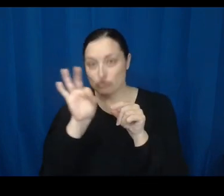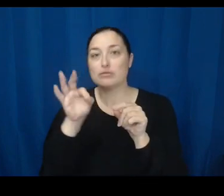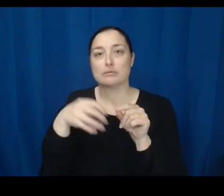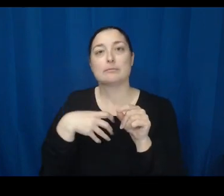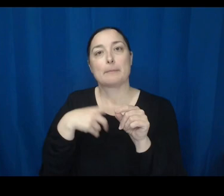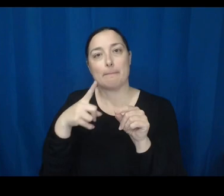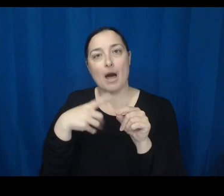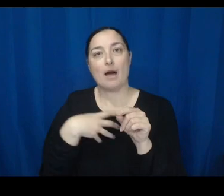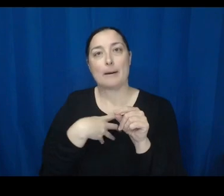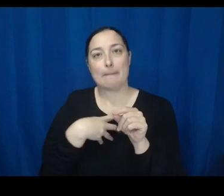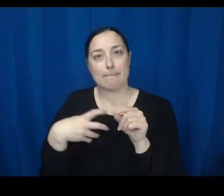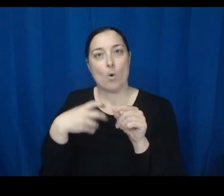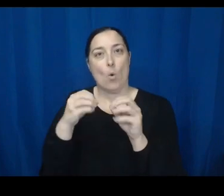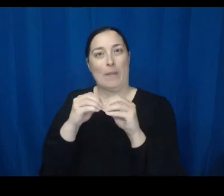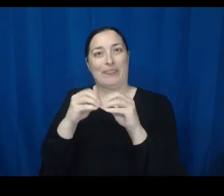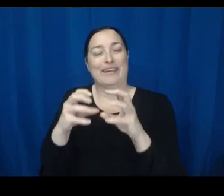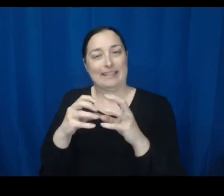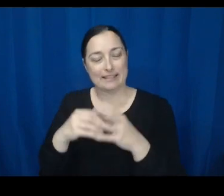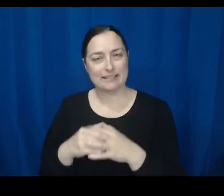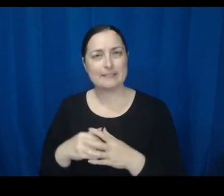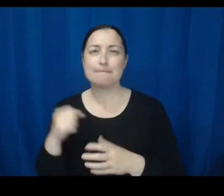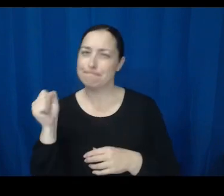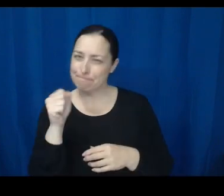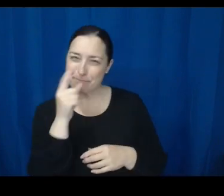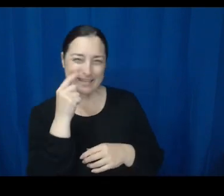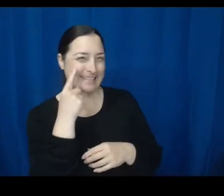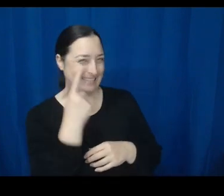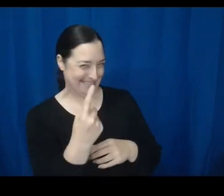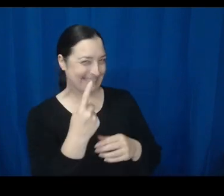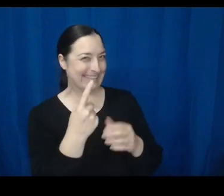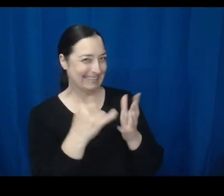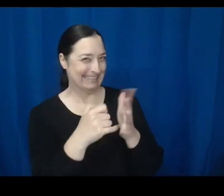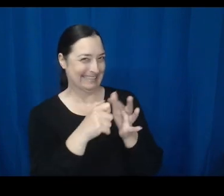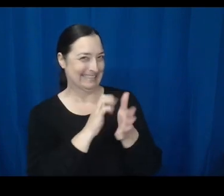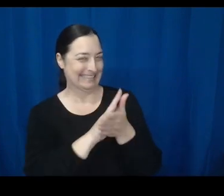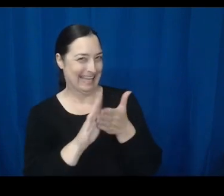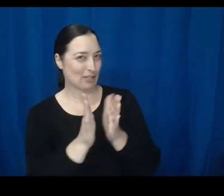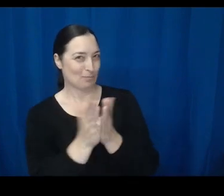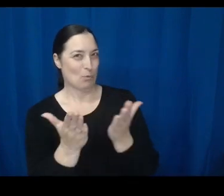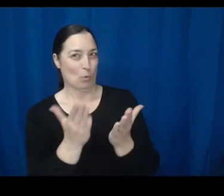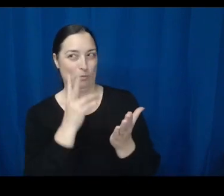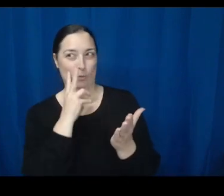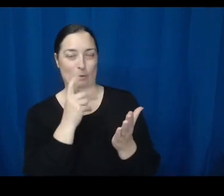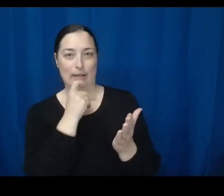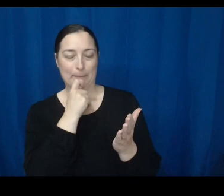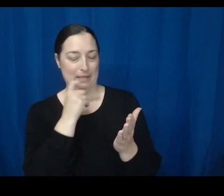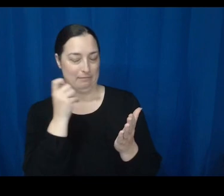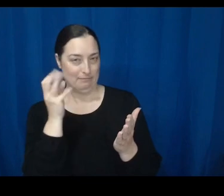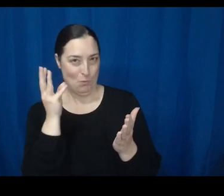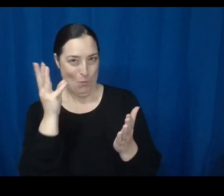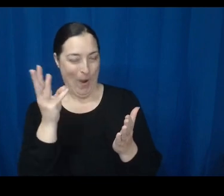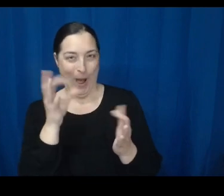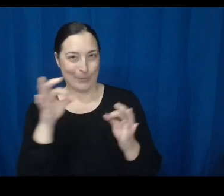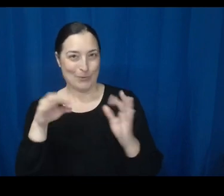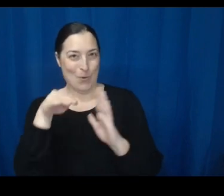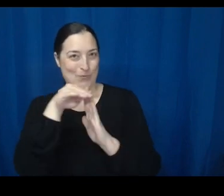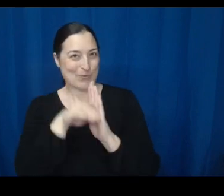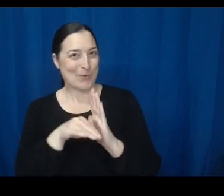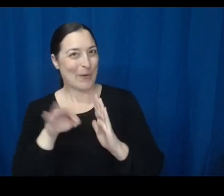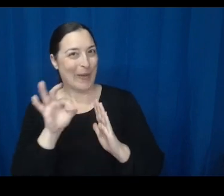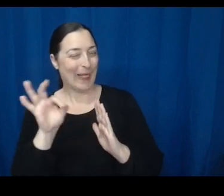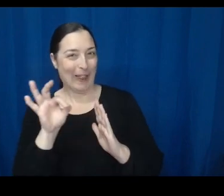the sketchbooks reveal that there's a mild anarchy operating when she's working the colours together.